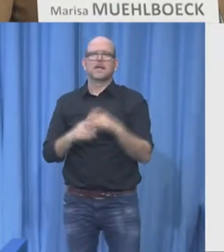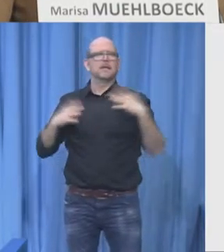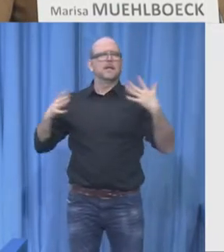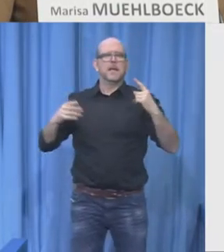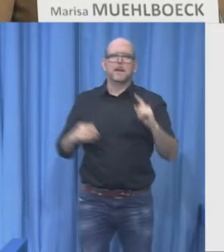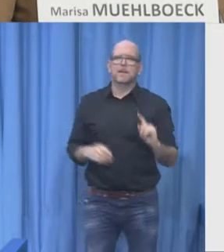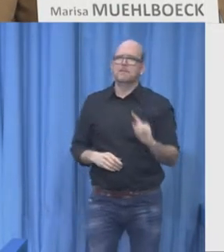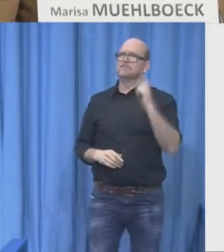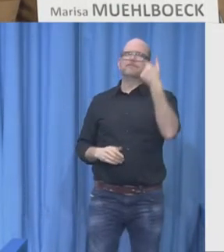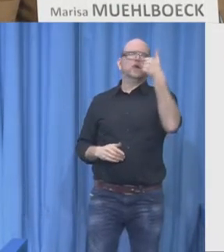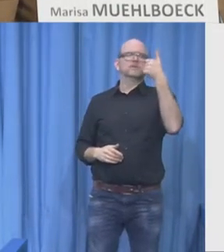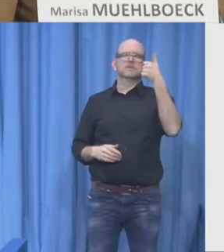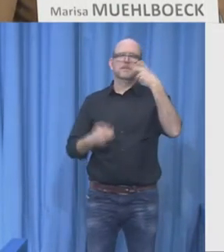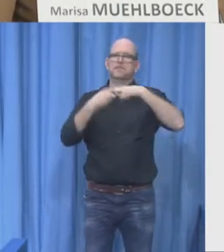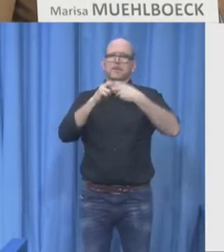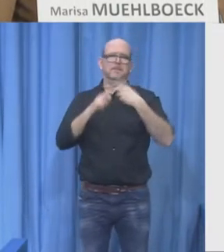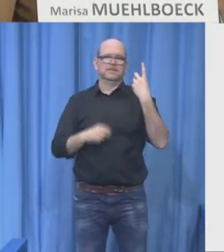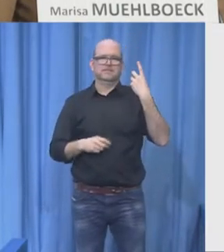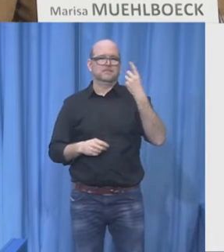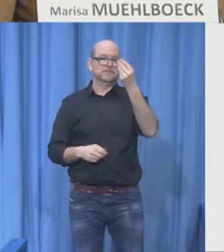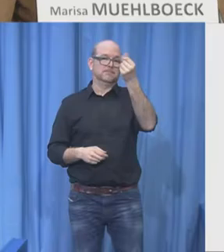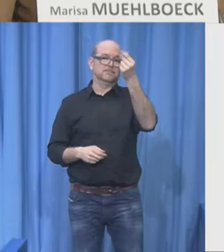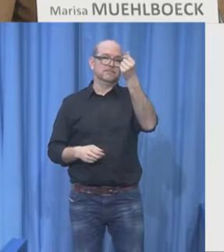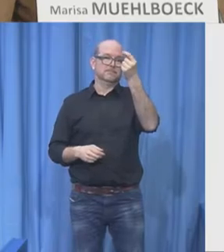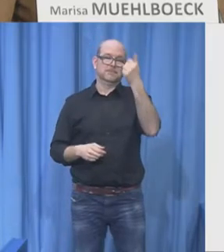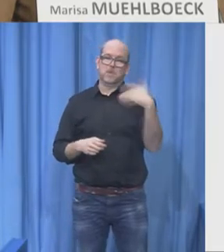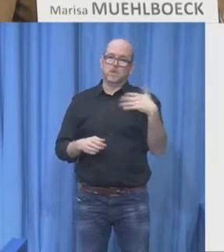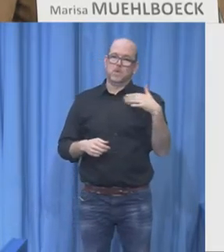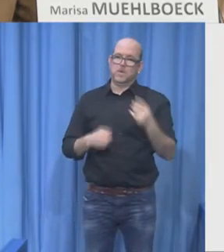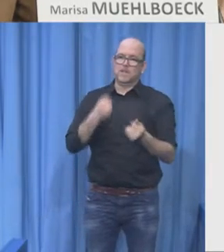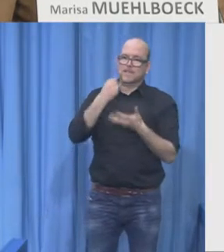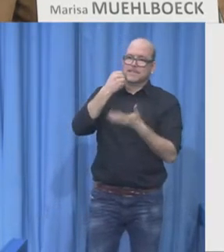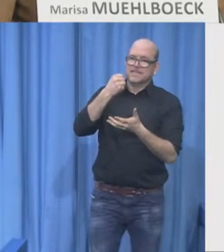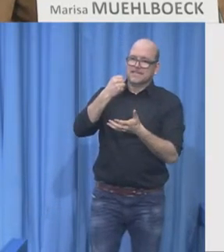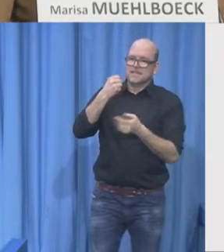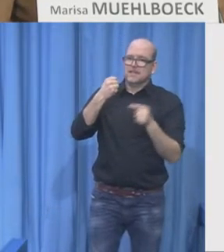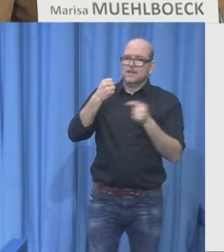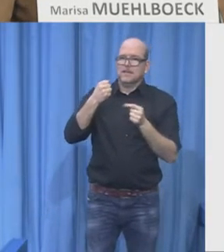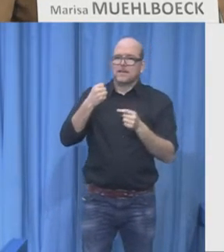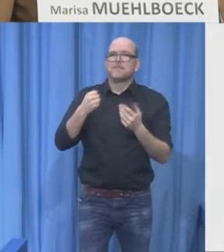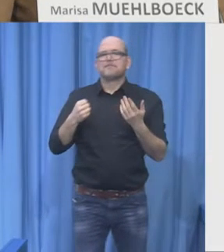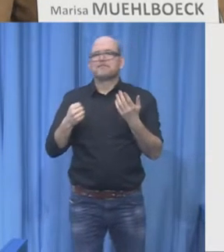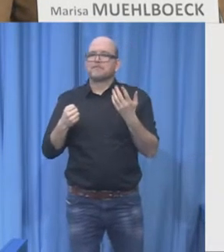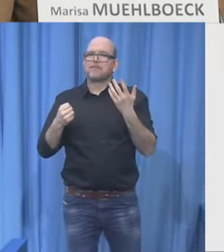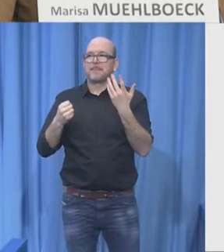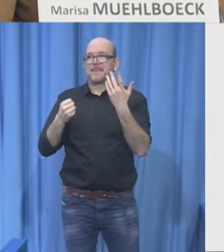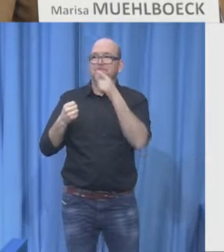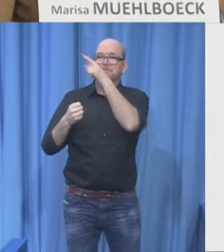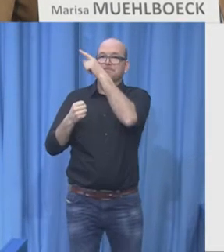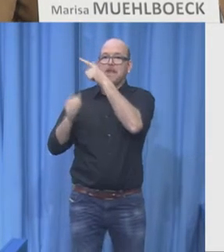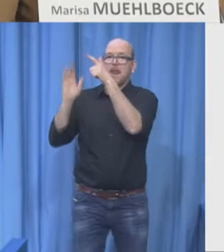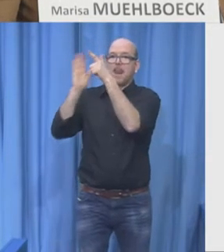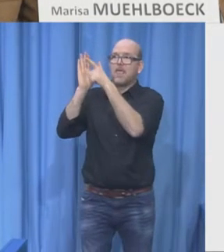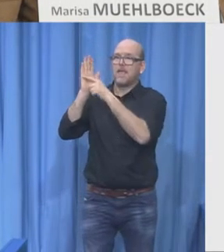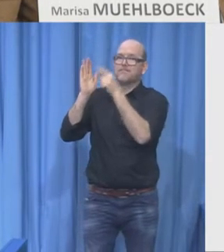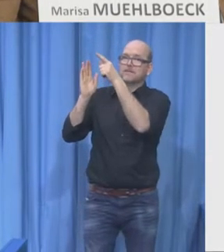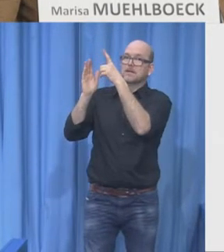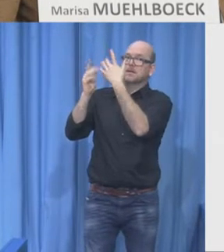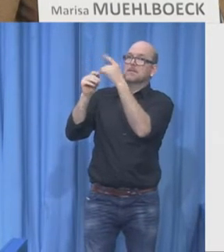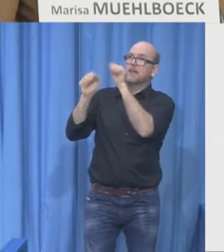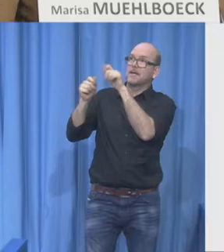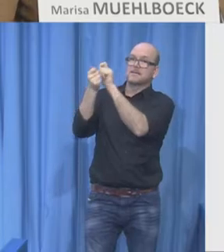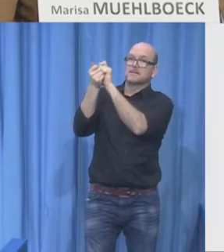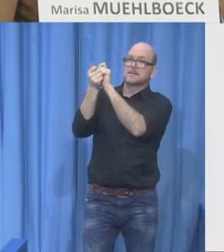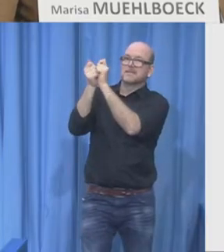changed accordingly. On the other hand, there is a lot of things that work really well. This is the